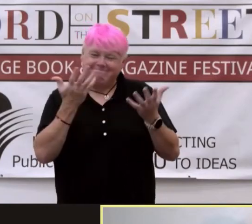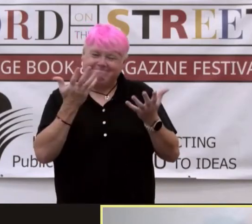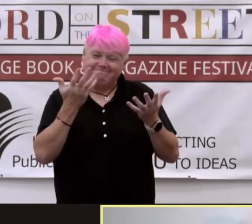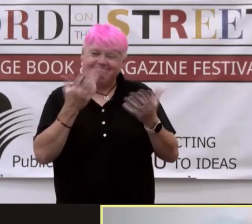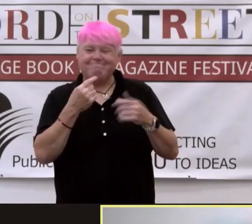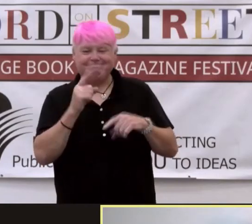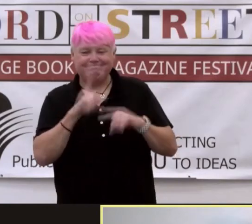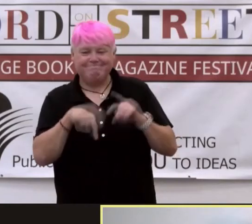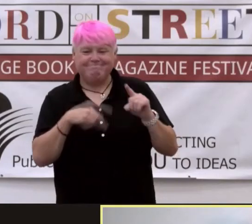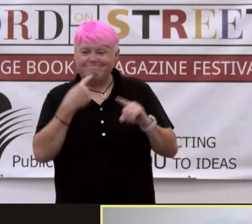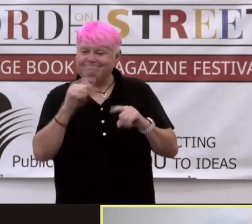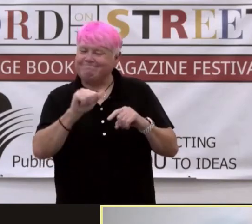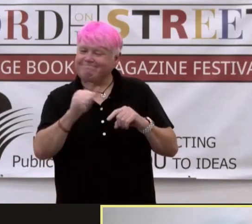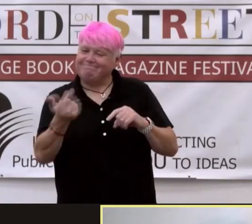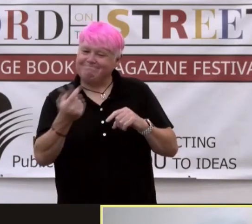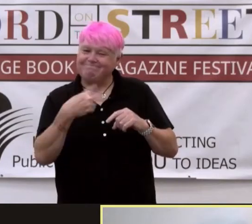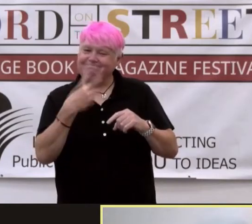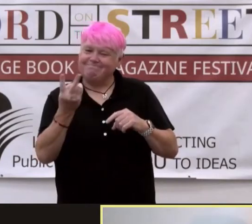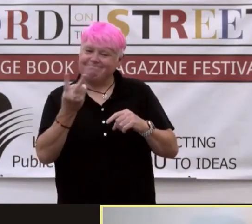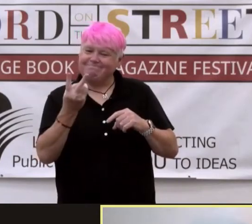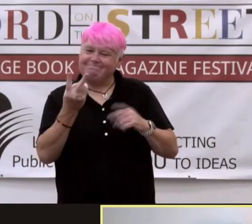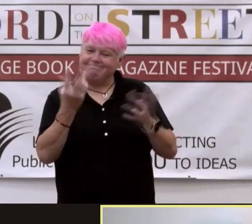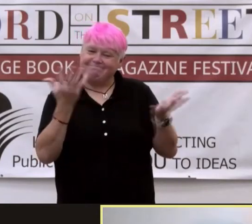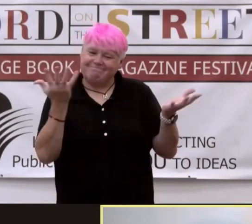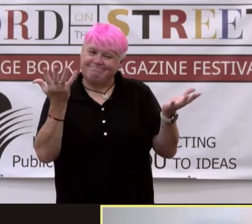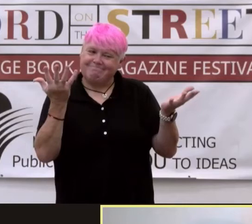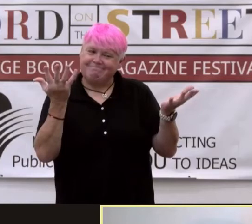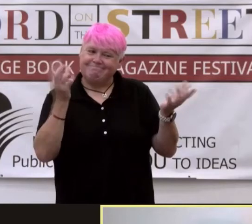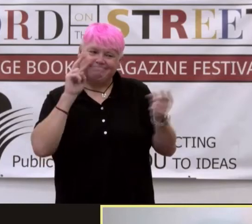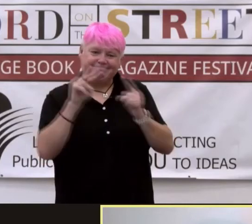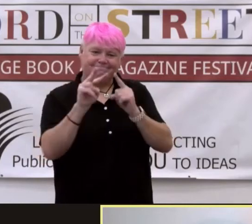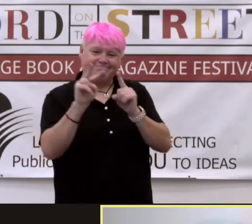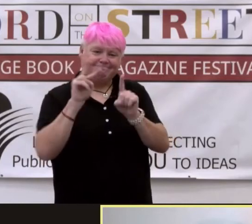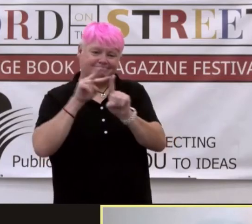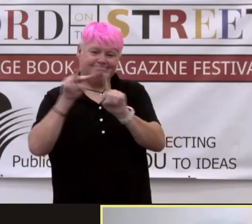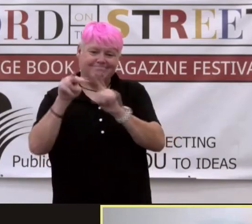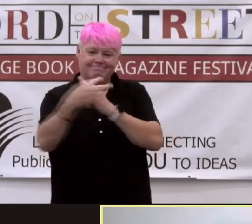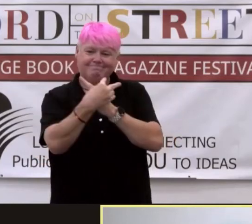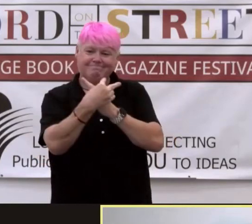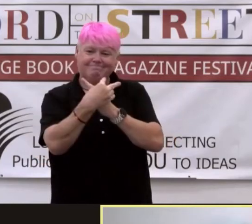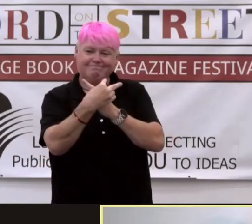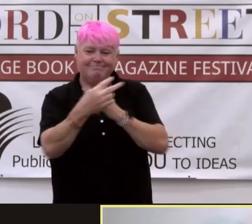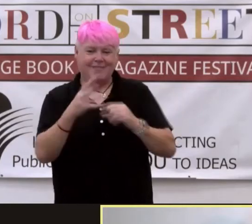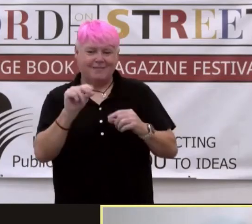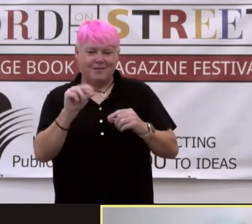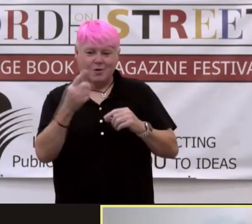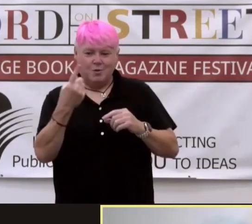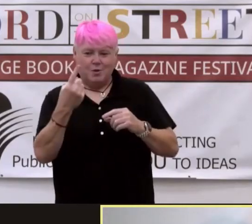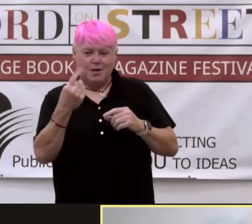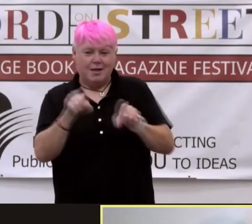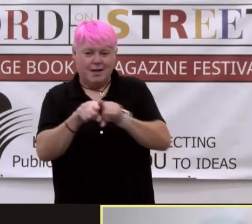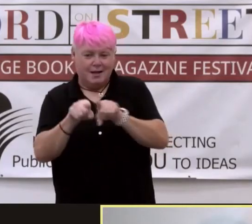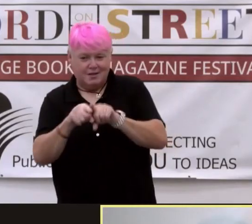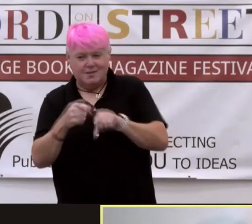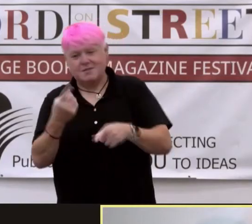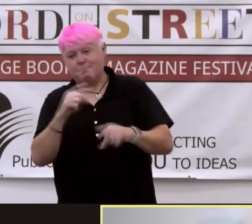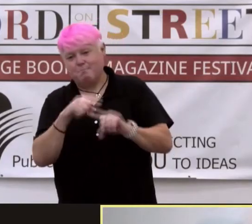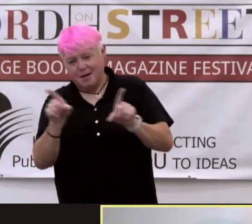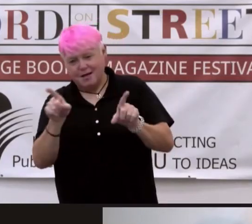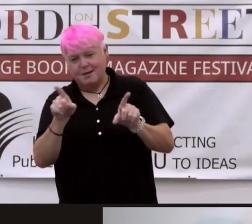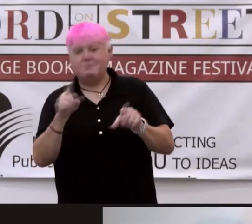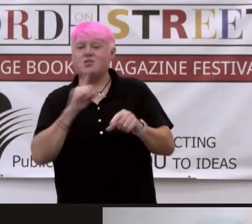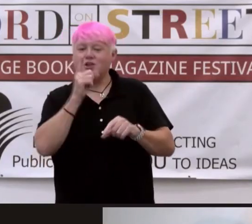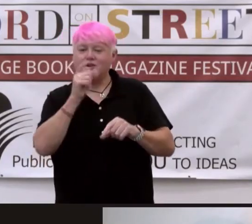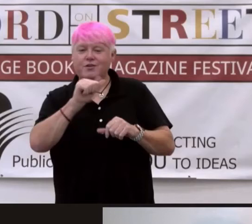new voice and a new perspective. So if no one else, you know, I'd let him, but I'm sure there's other people. We